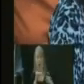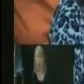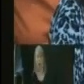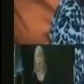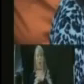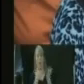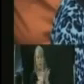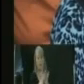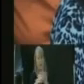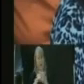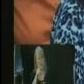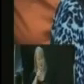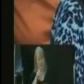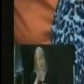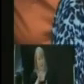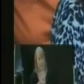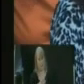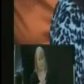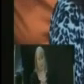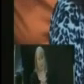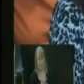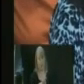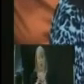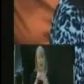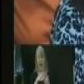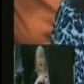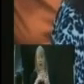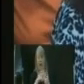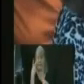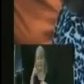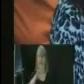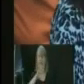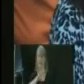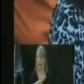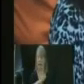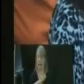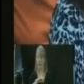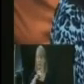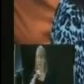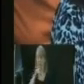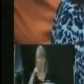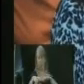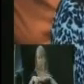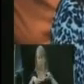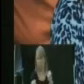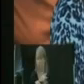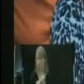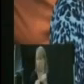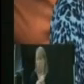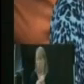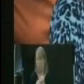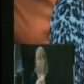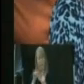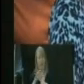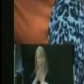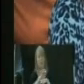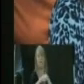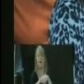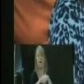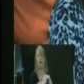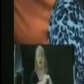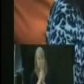the needs of the school and then see those needs met through a variety of supports is both comforting and